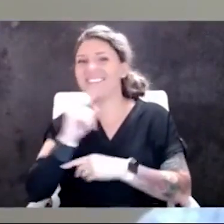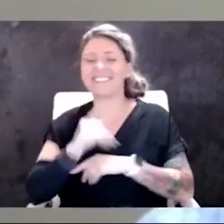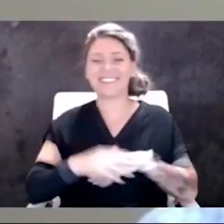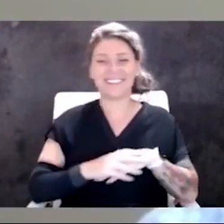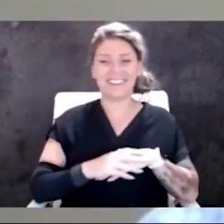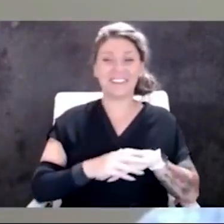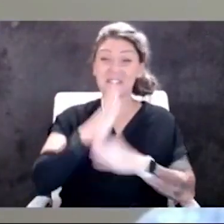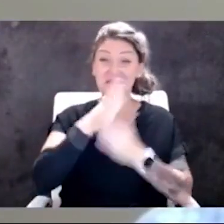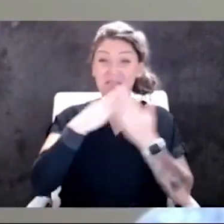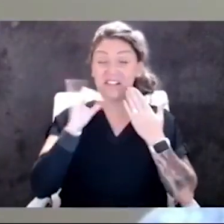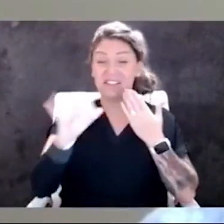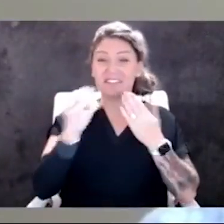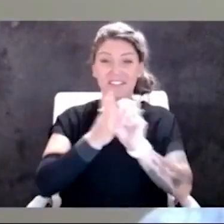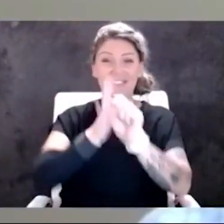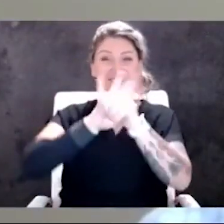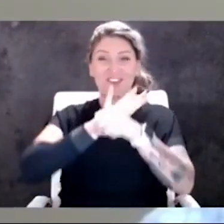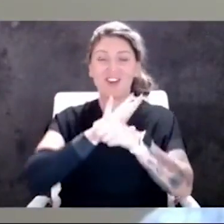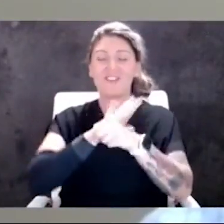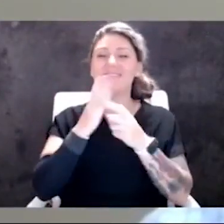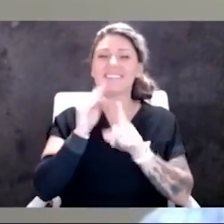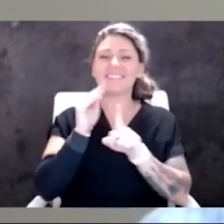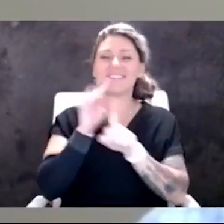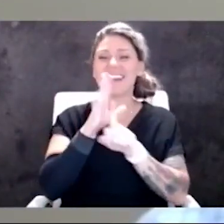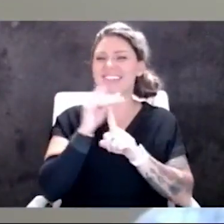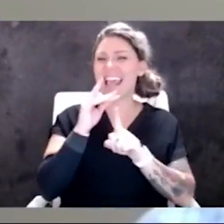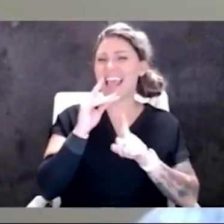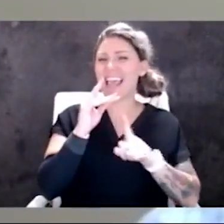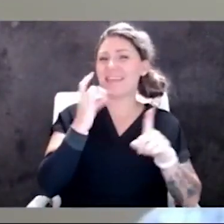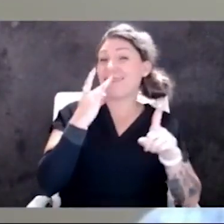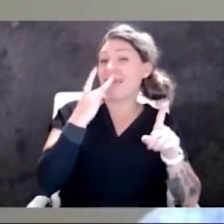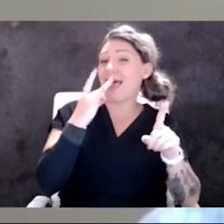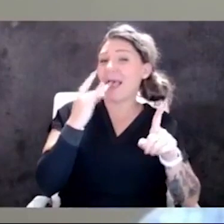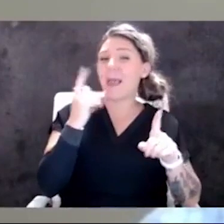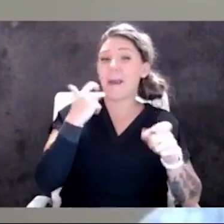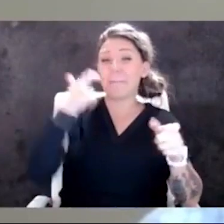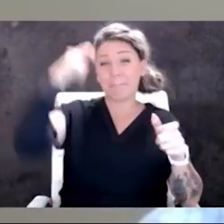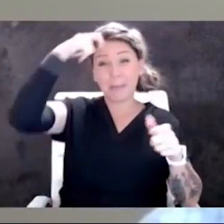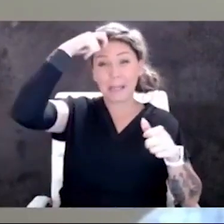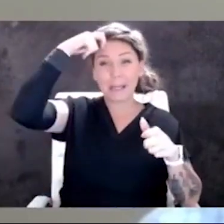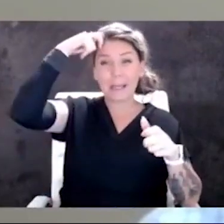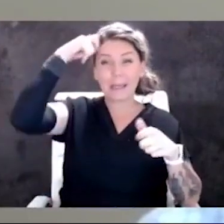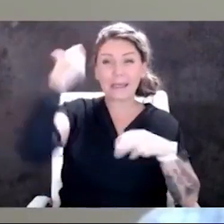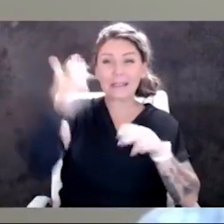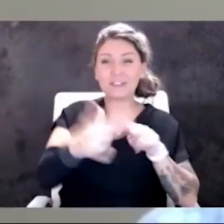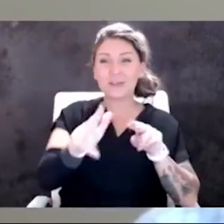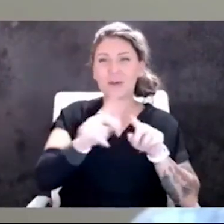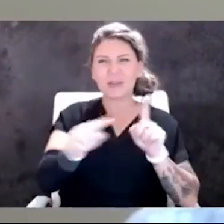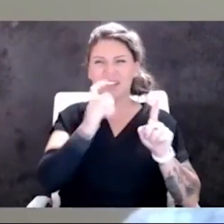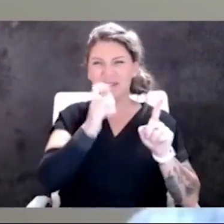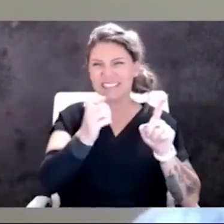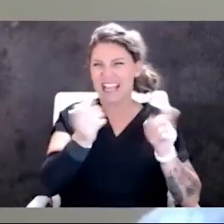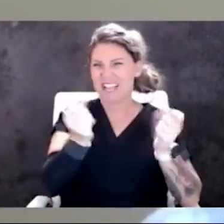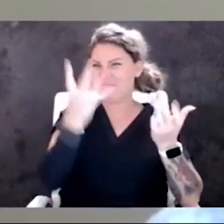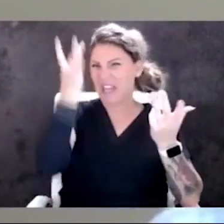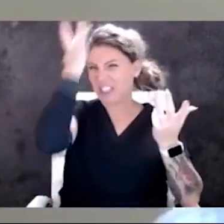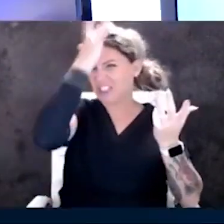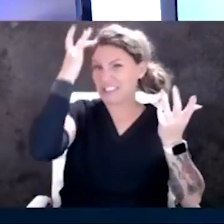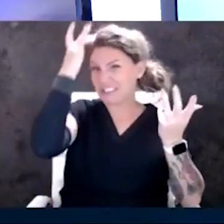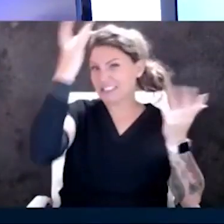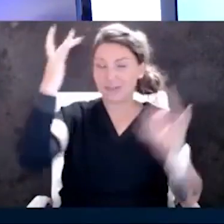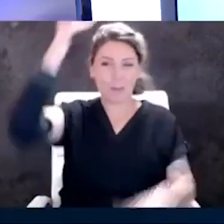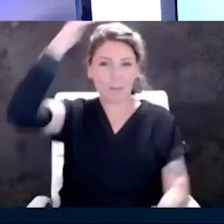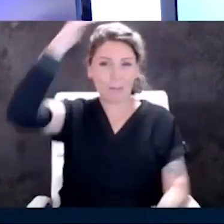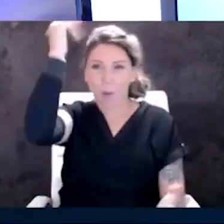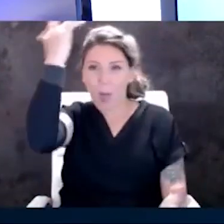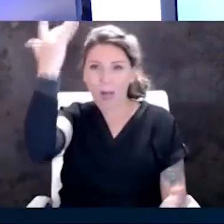COVID effect. Part of it is a lighting effect. I keep it buzzed really short, but there wasn't much on top left to buzz. So. Okay,